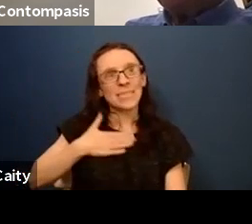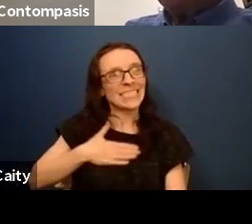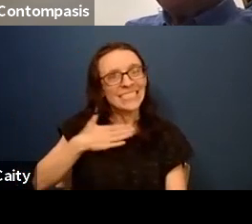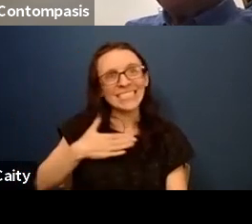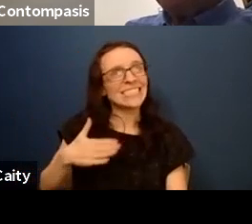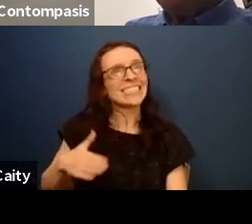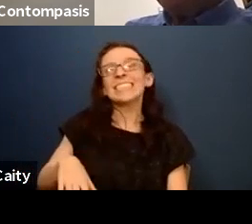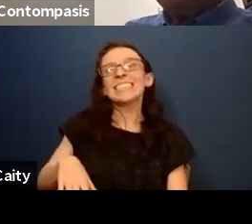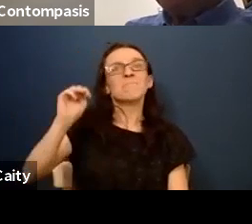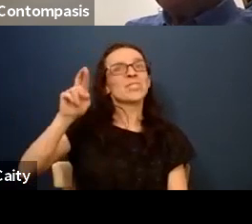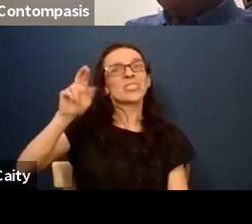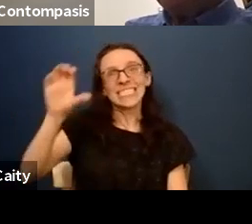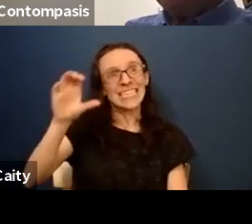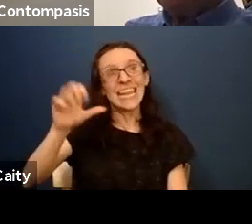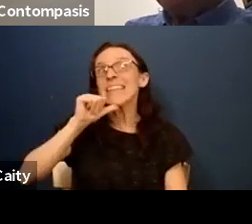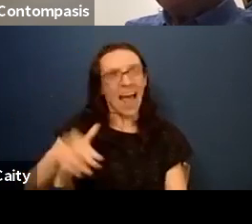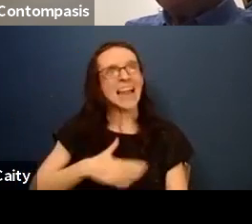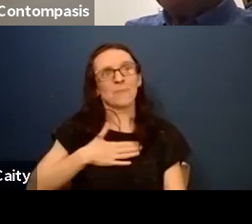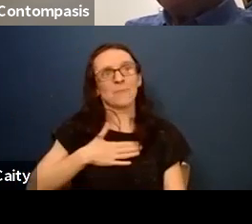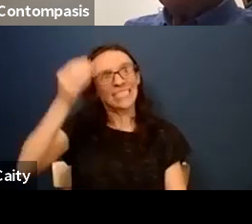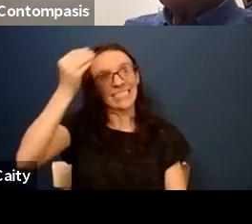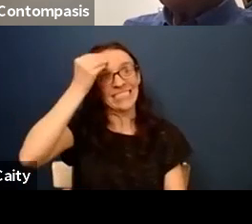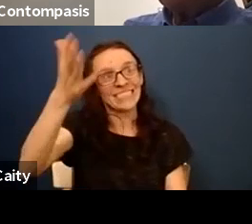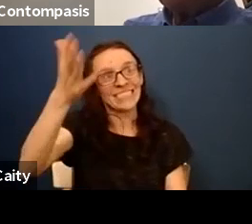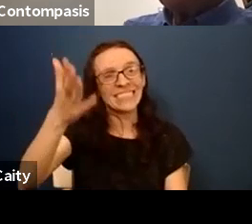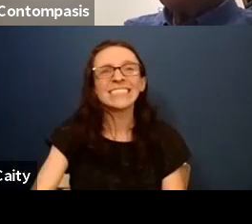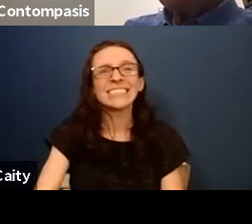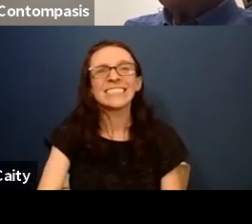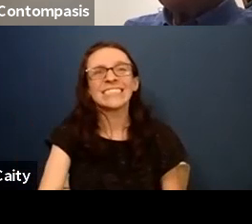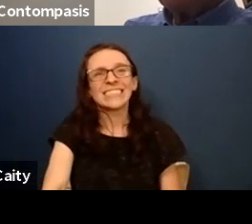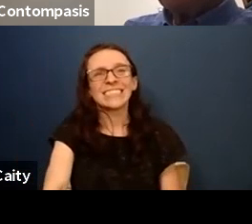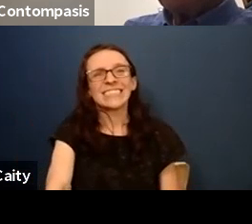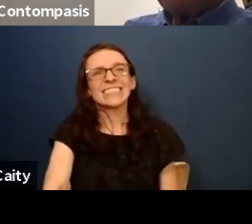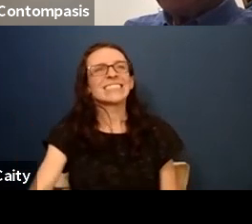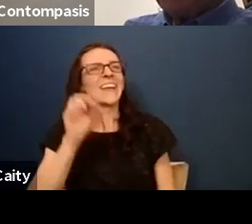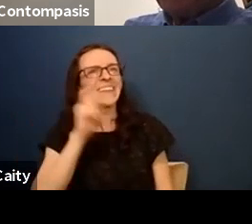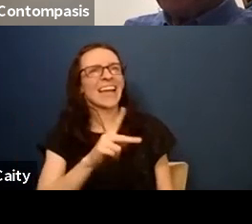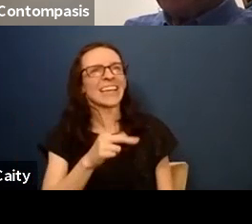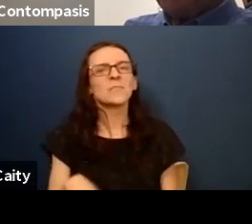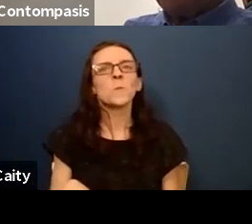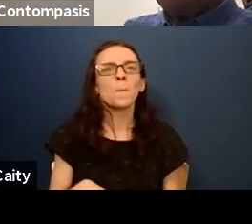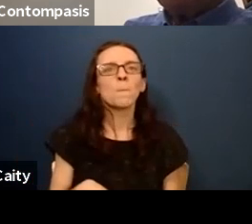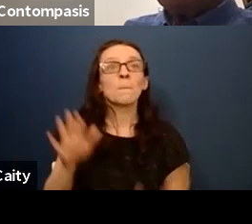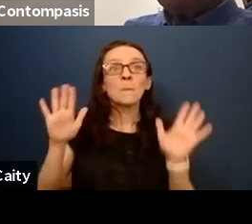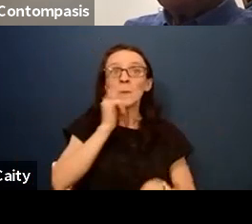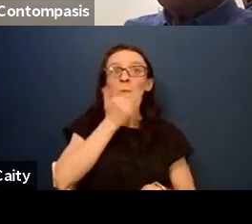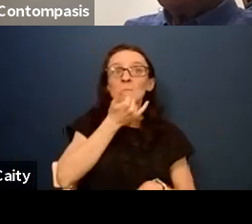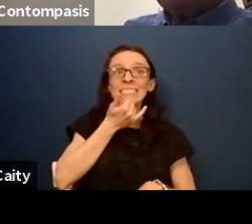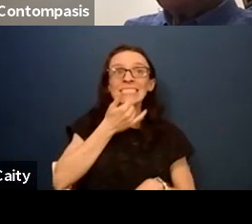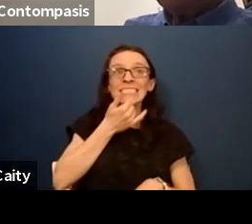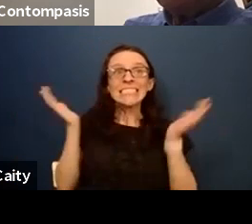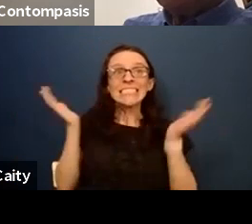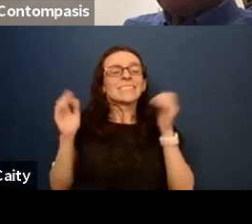Mr. Contemposis is not pleased, just so you know. Okay. Whoops, didn't mean to do